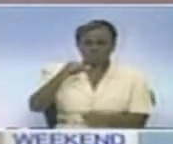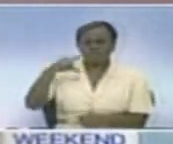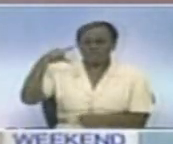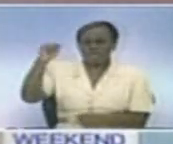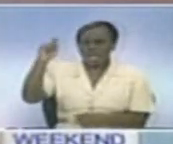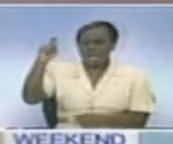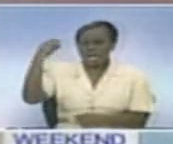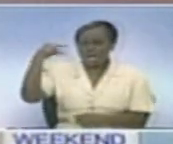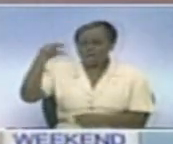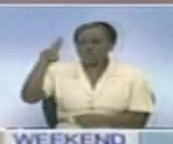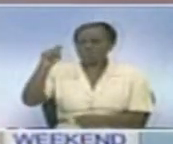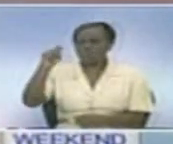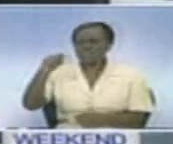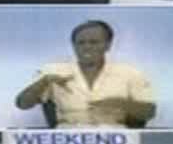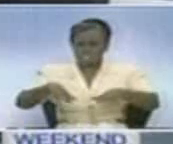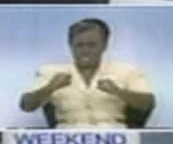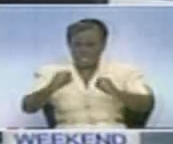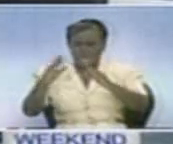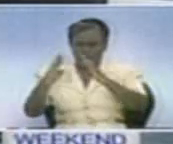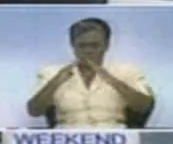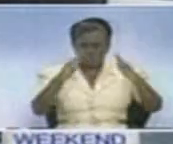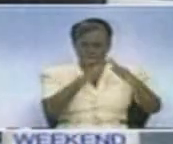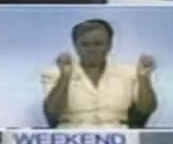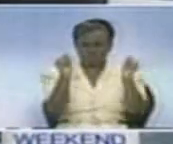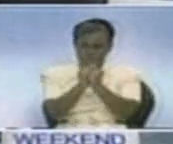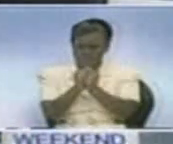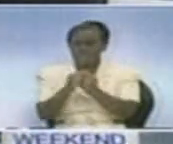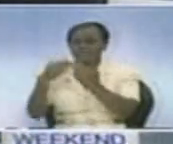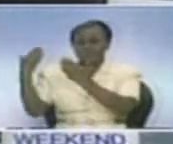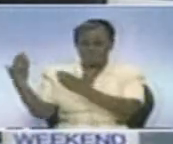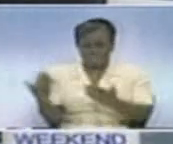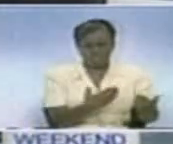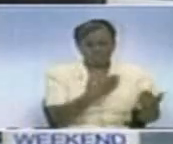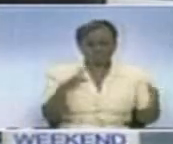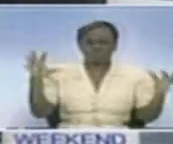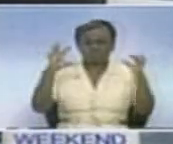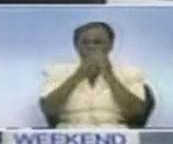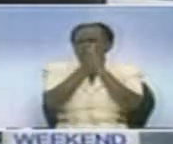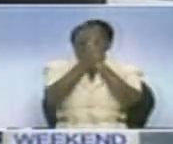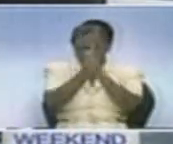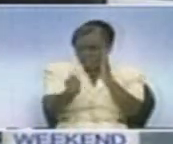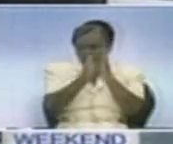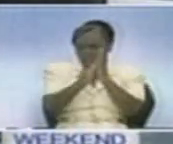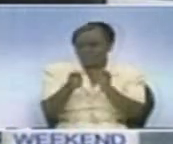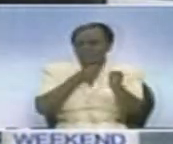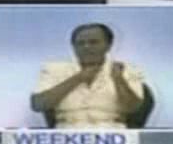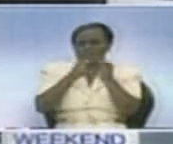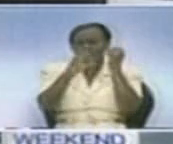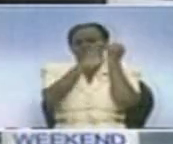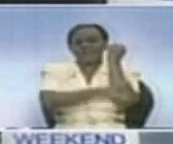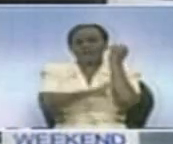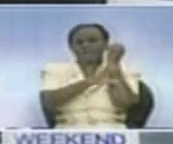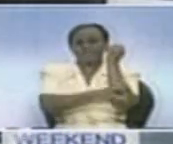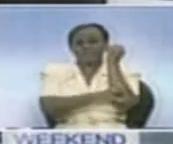the chair of the Nyumba Kumi board. And we thank you so much for joining us, and who brings along his expertise in governance in the country